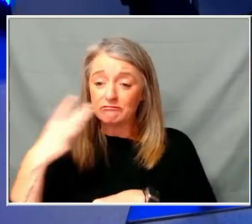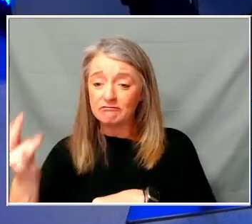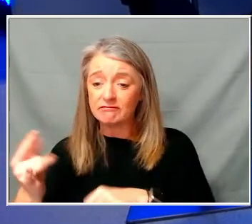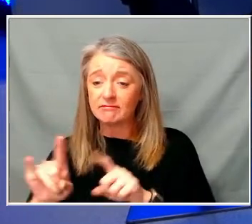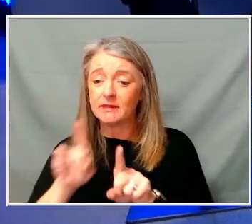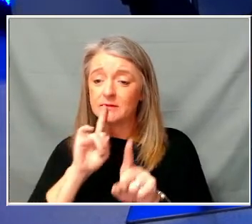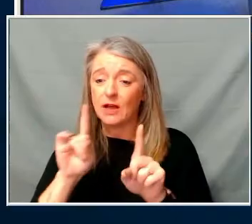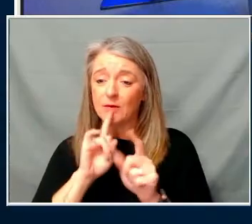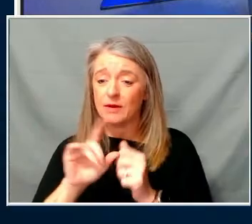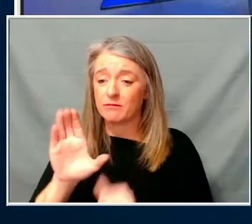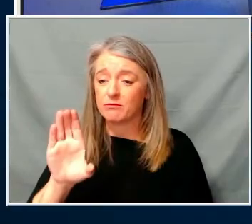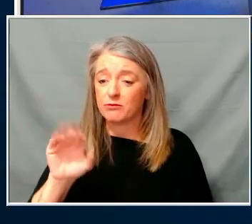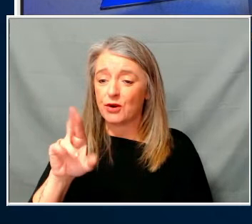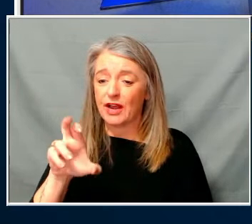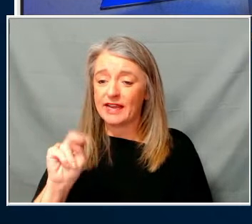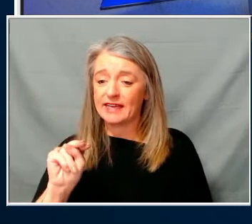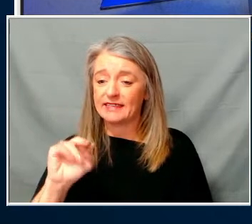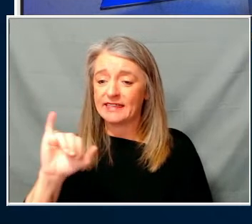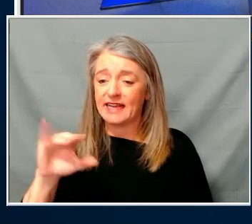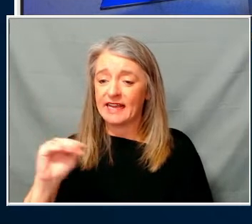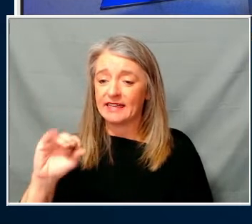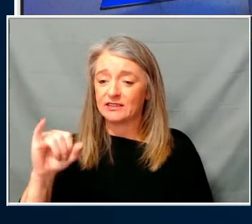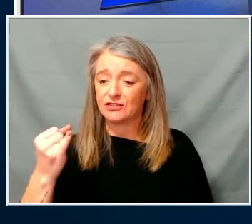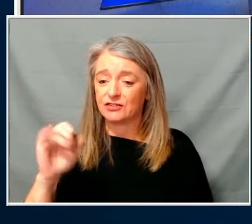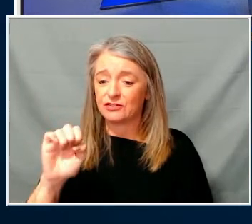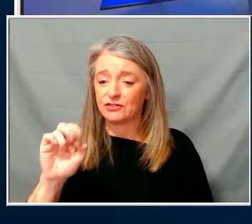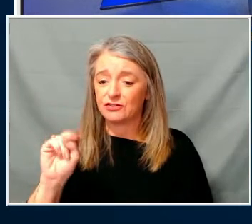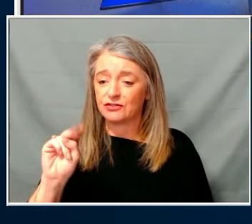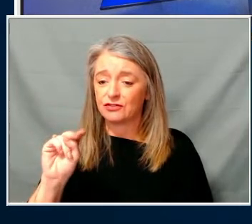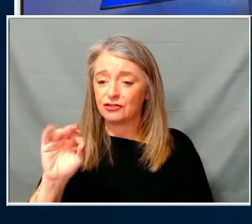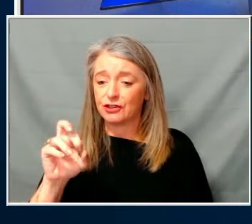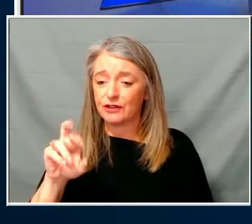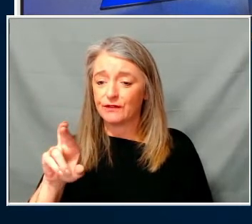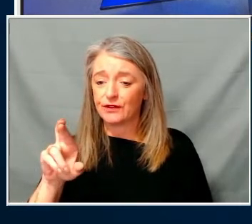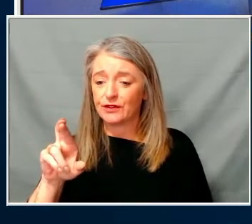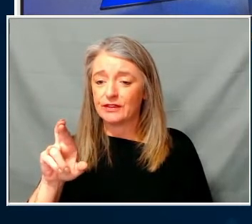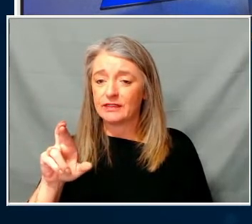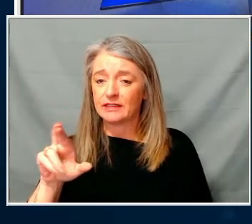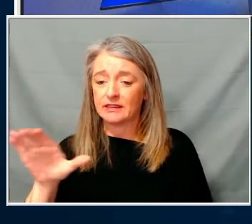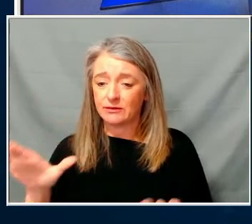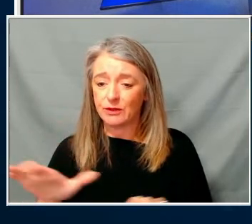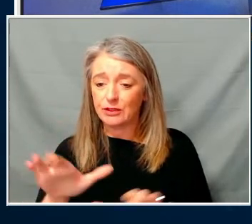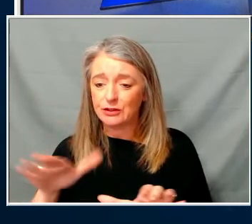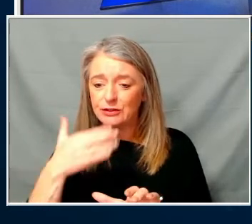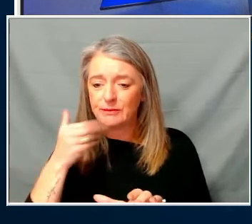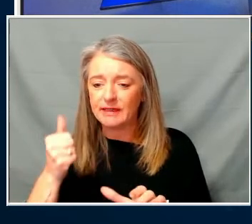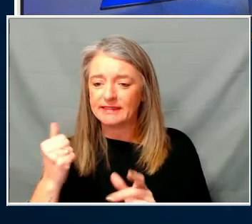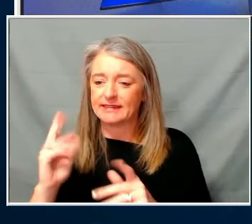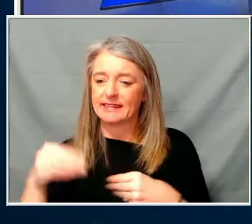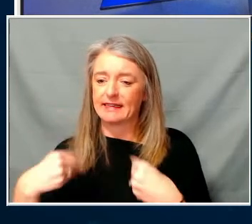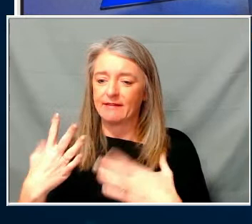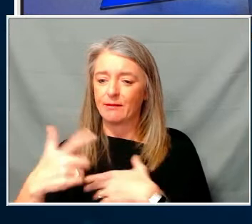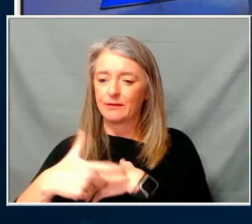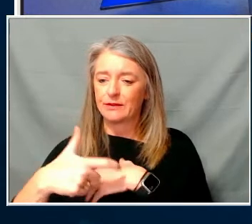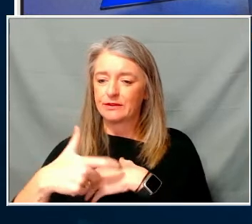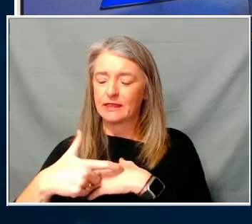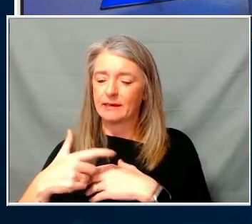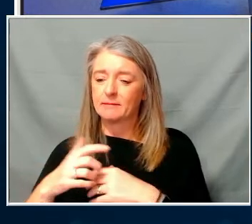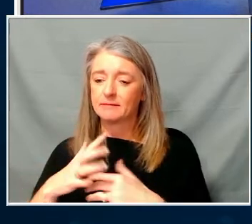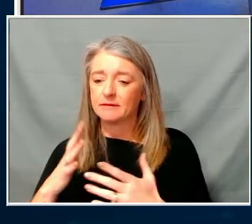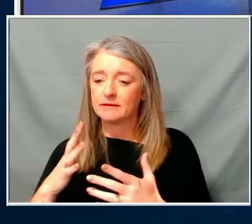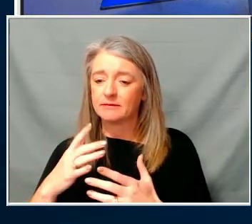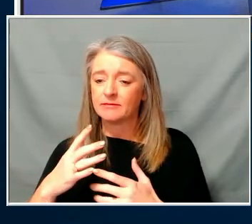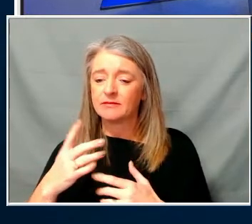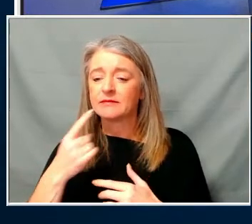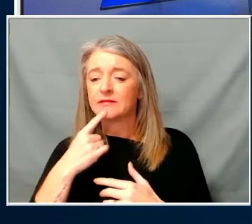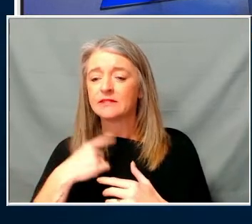because I'm sure that their need to help out and be with others and do what you do best, which is to give of your time, was something that you missed. Tell me,